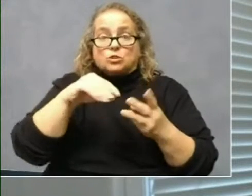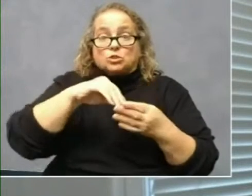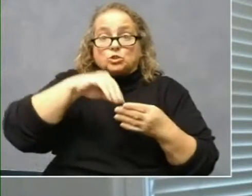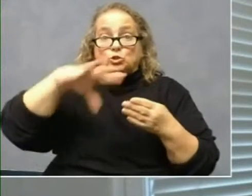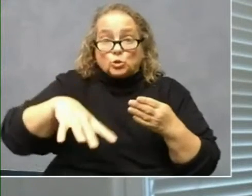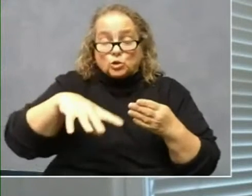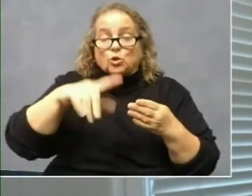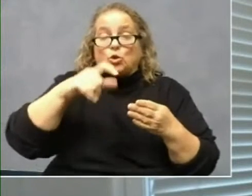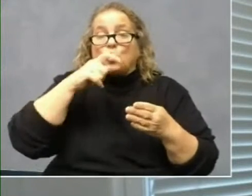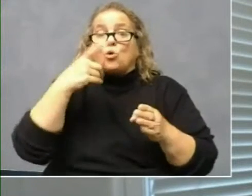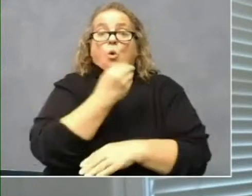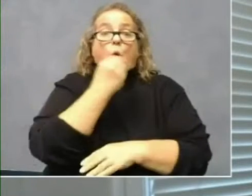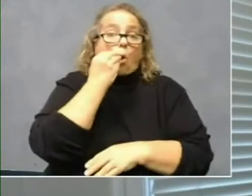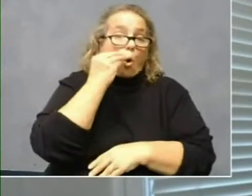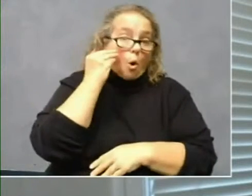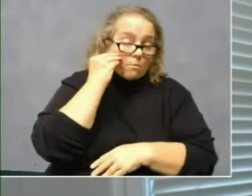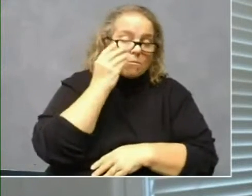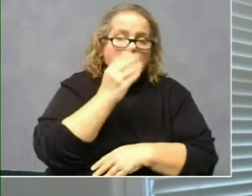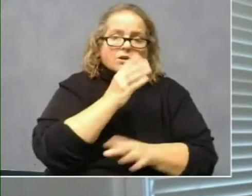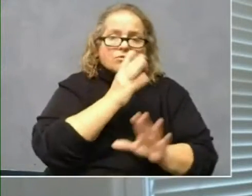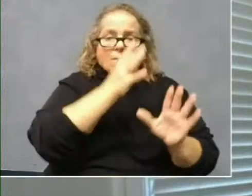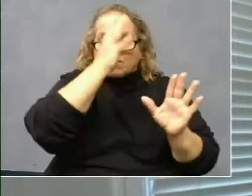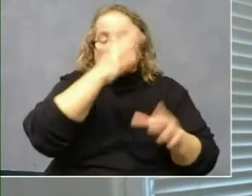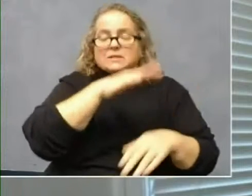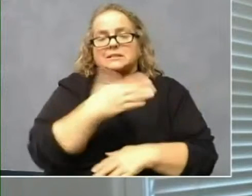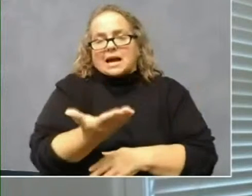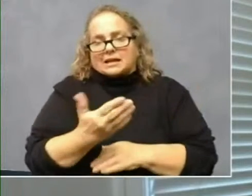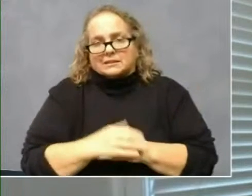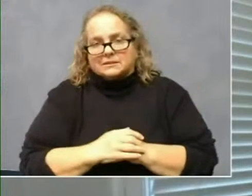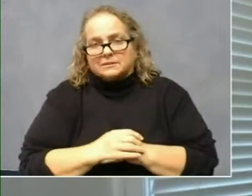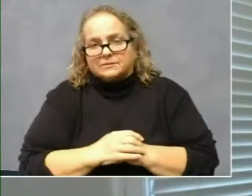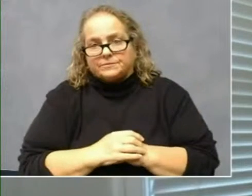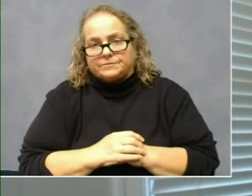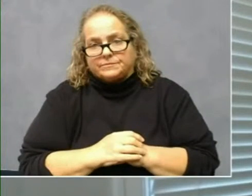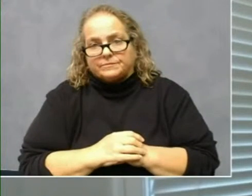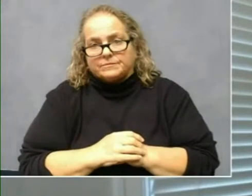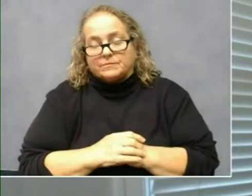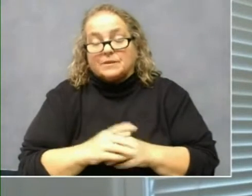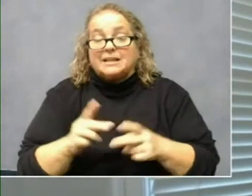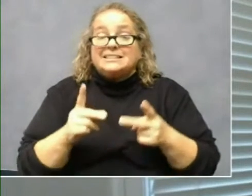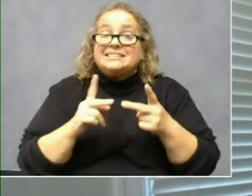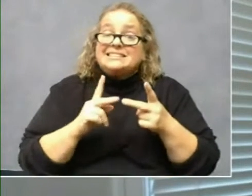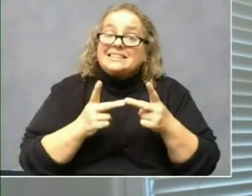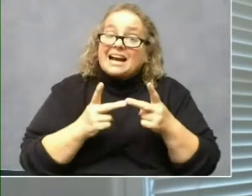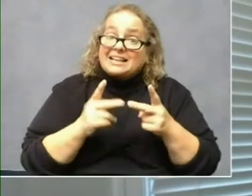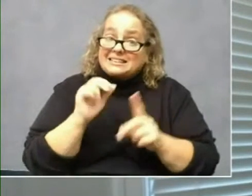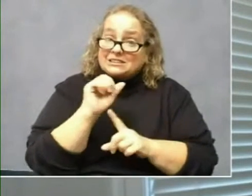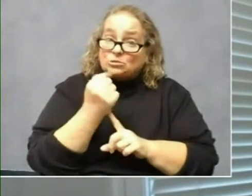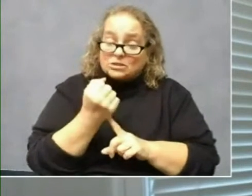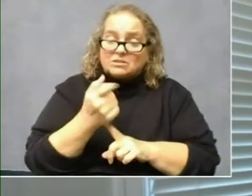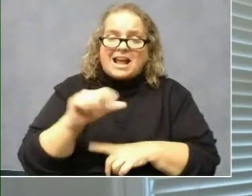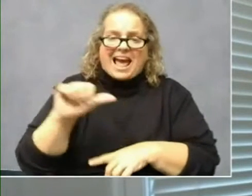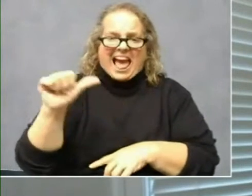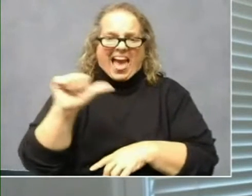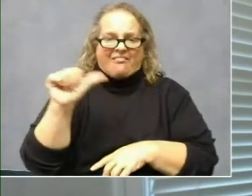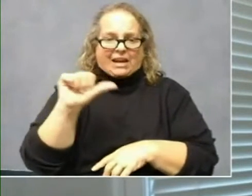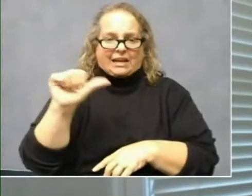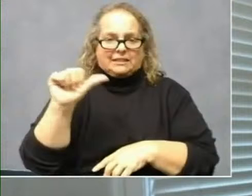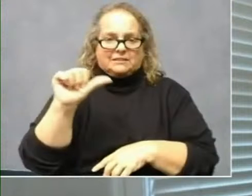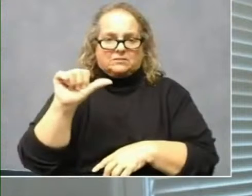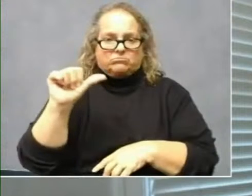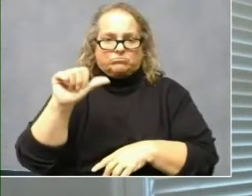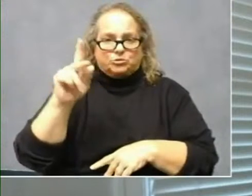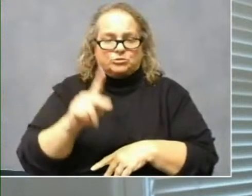The second situation I will tell you is an athletic player. We had one player who